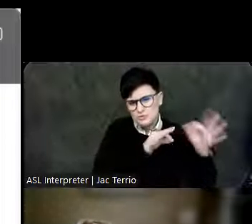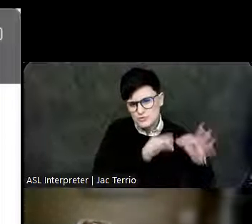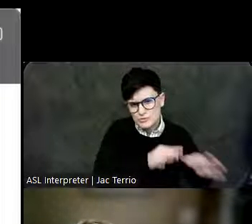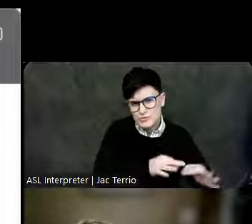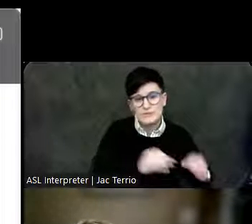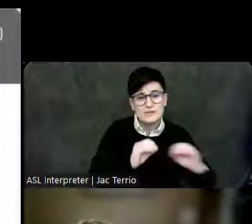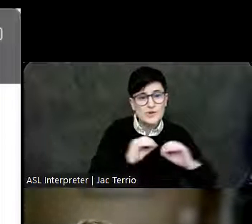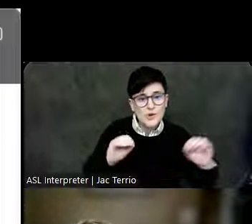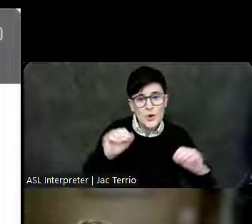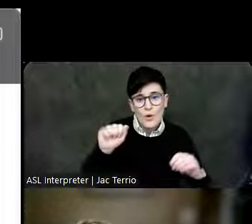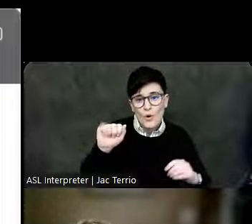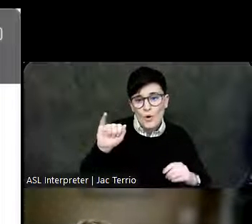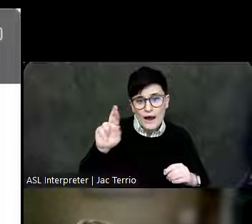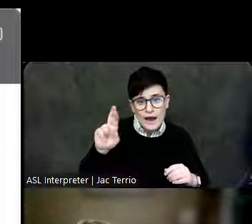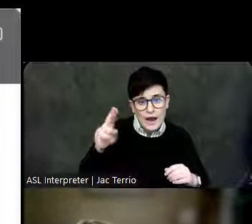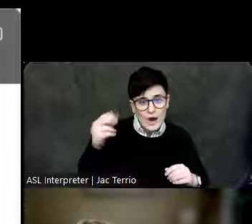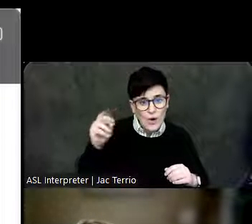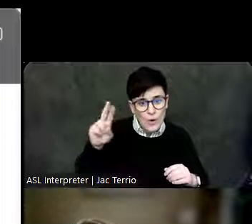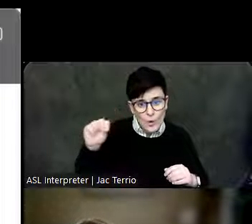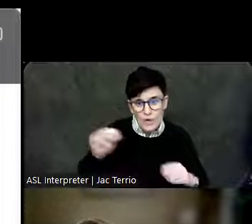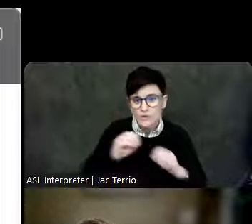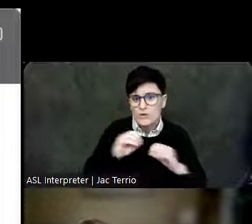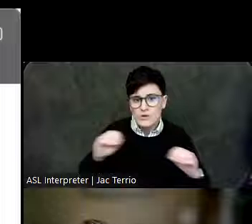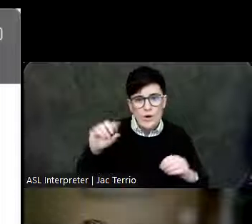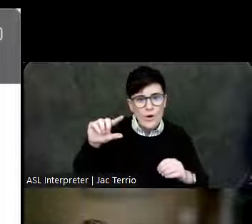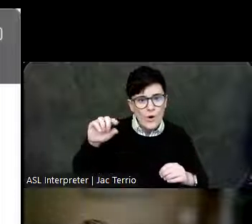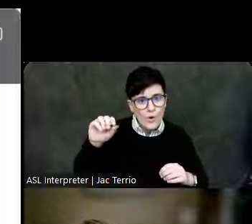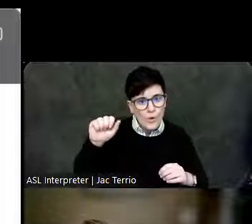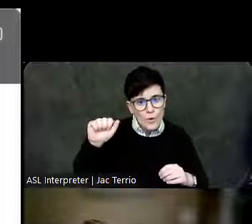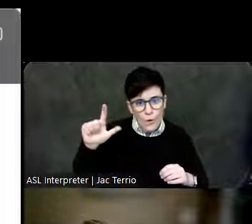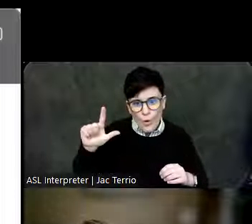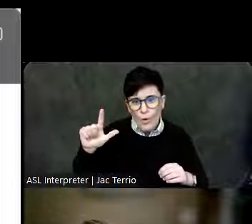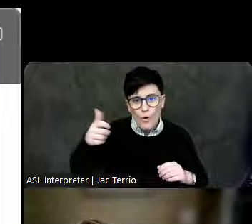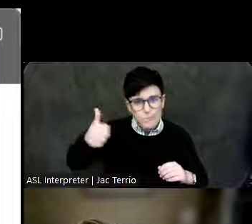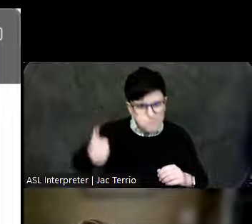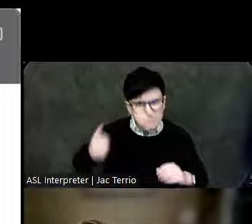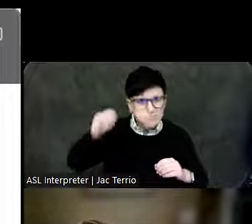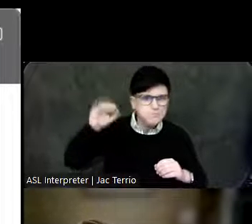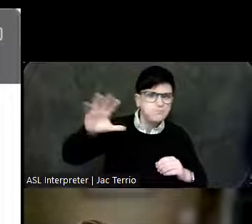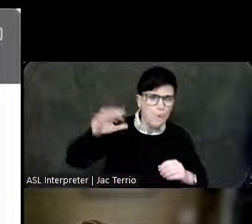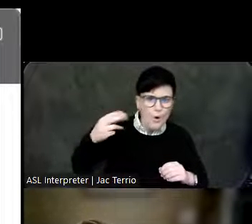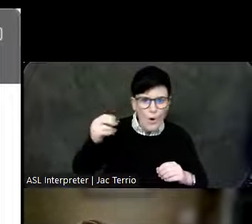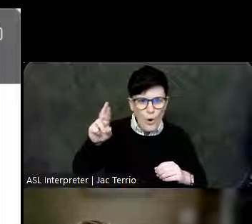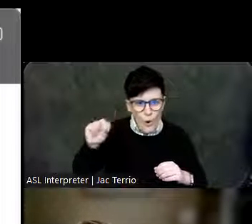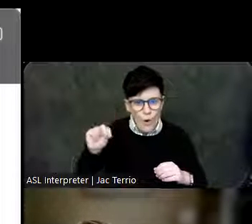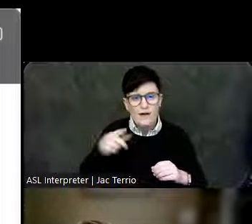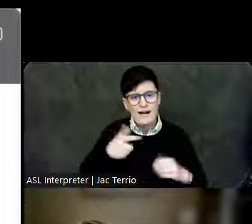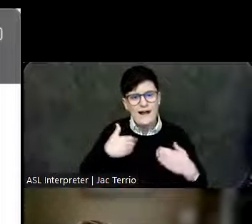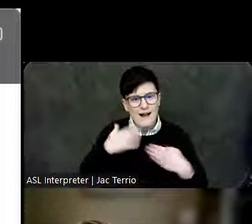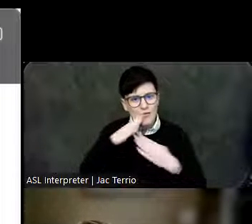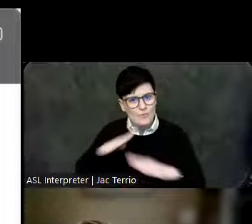air horn, there's no goal horn. They have a quiet room where kids or young people who need a break can go,